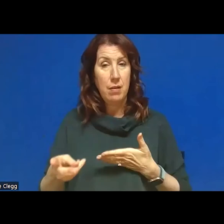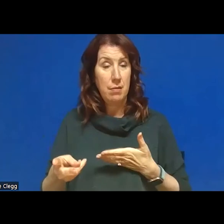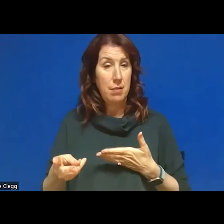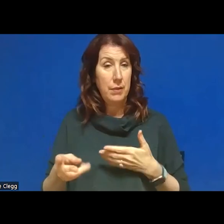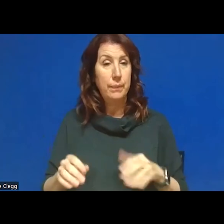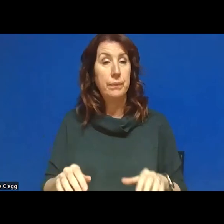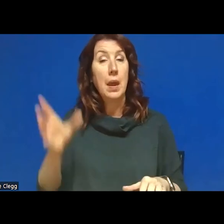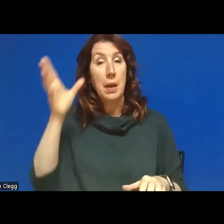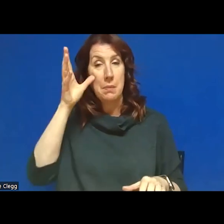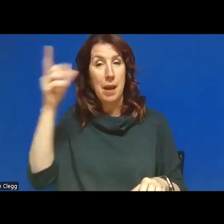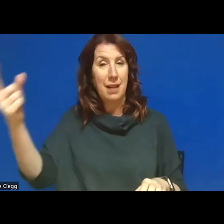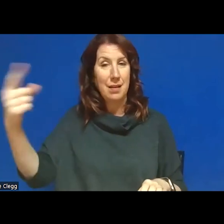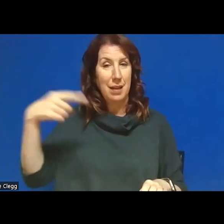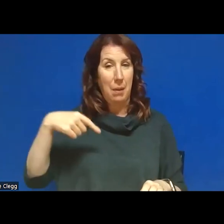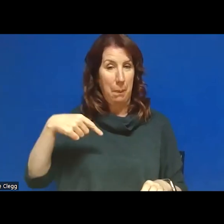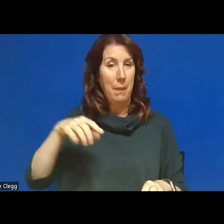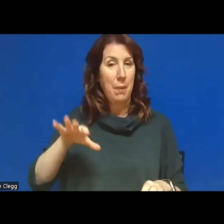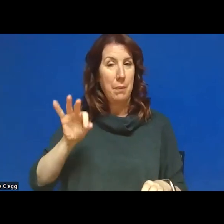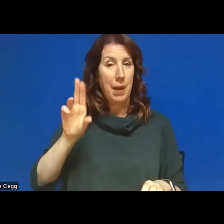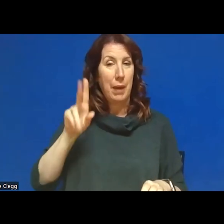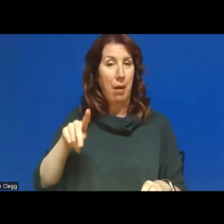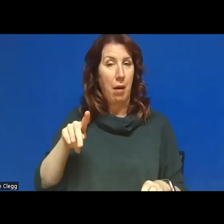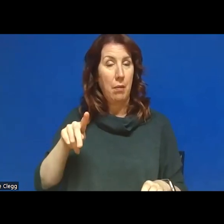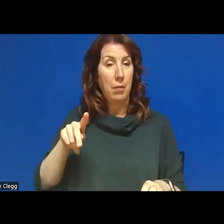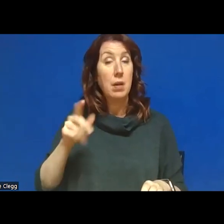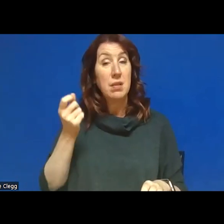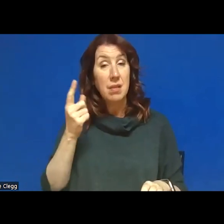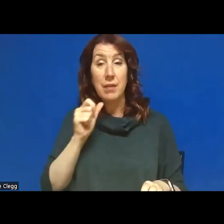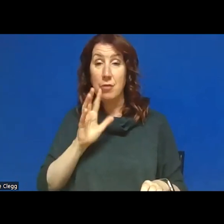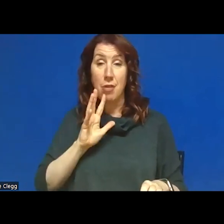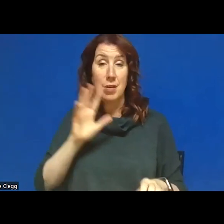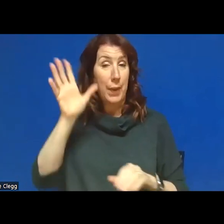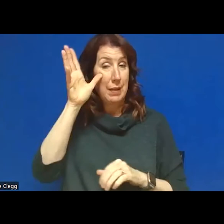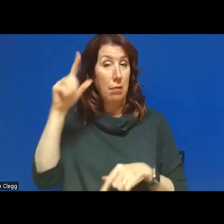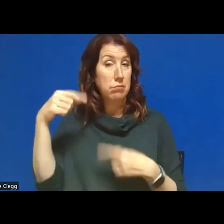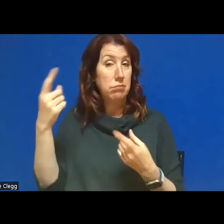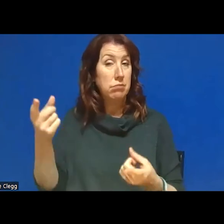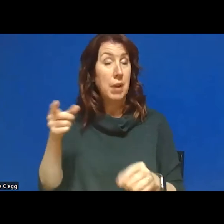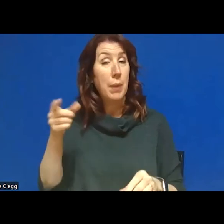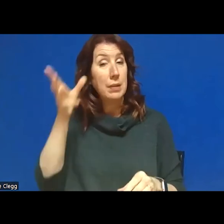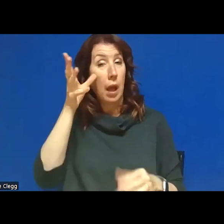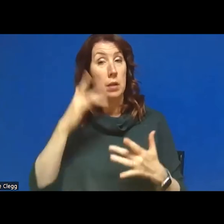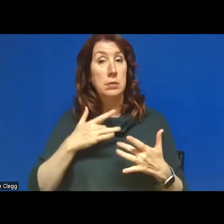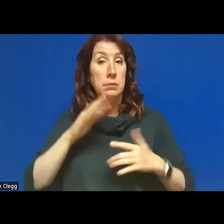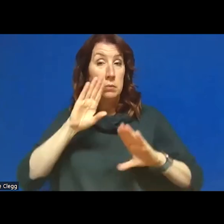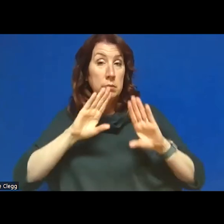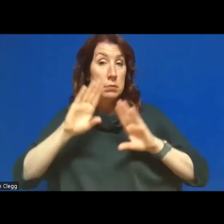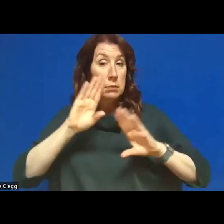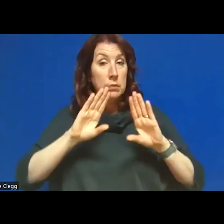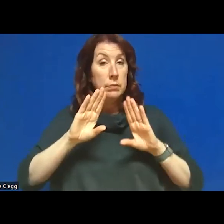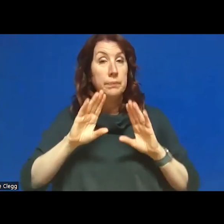My dad came and got me after not having talked to him in a while, because he was so concerned.